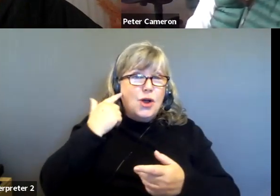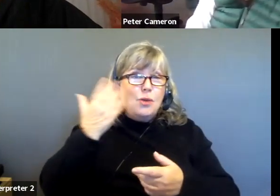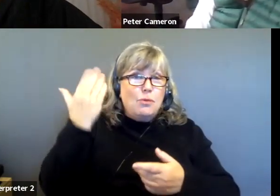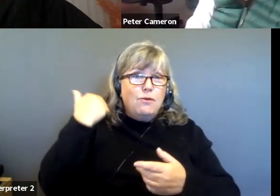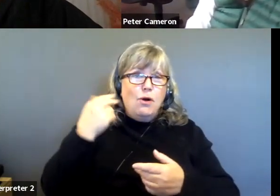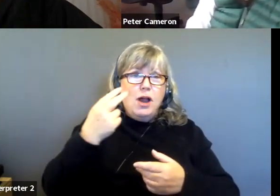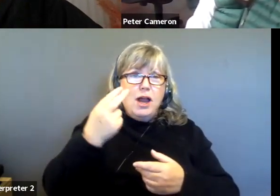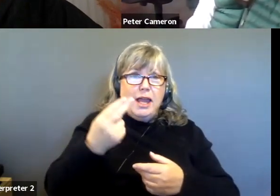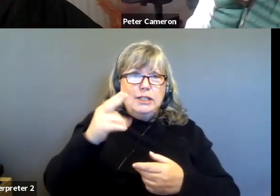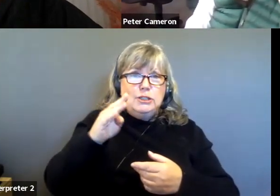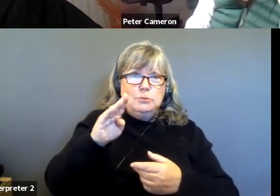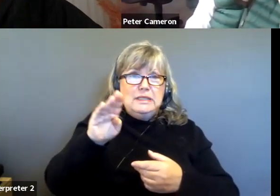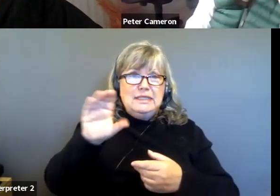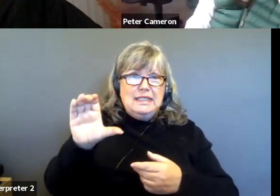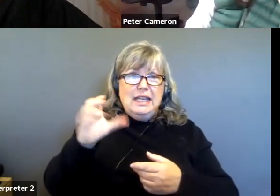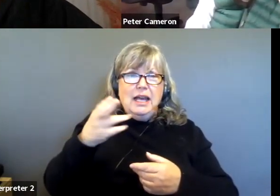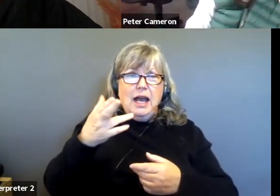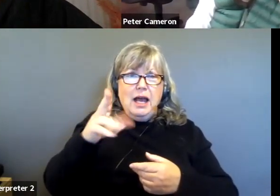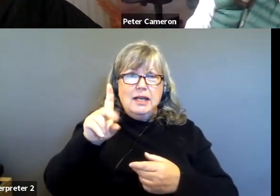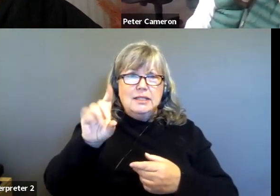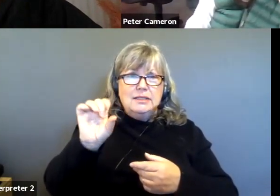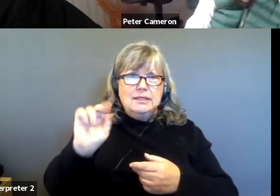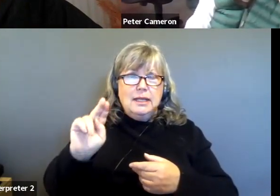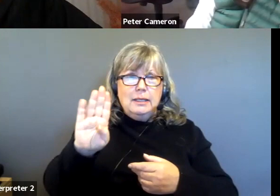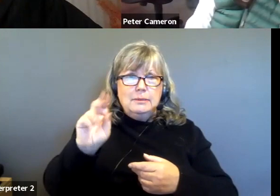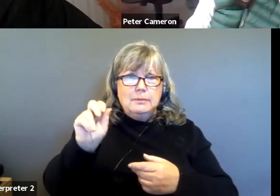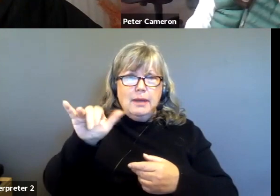the original,